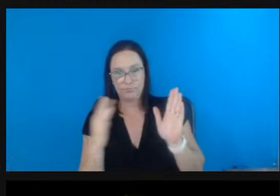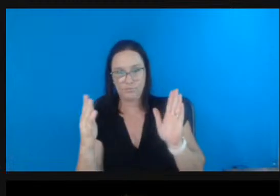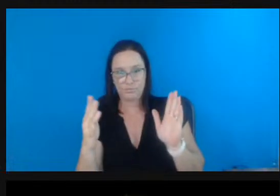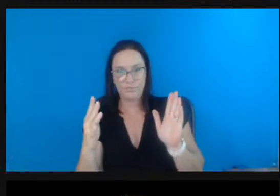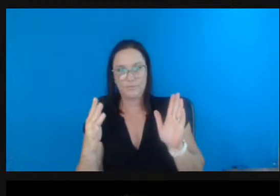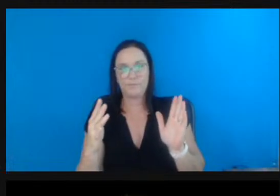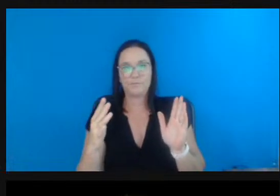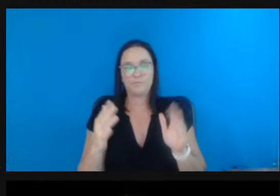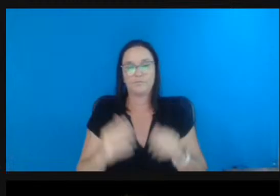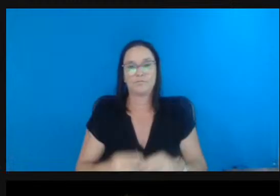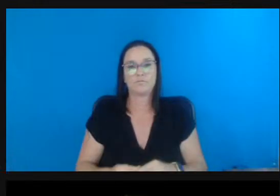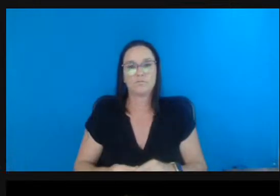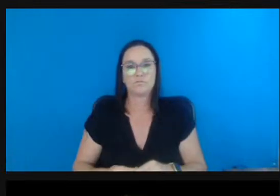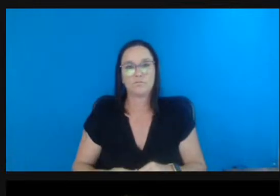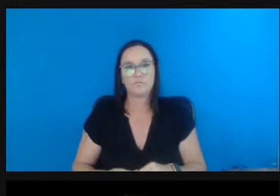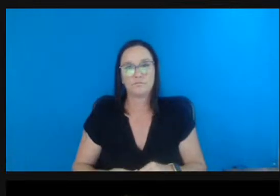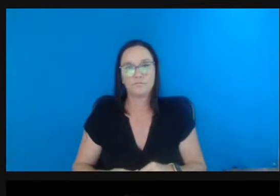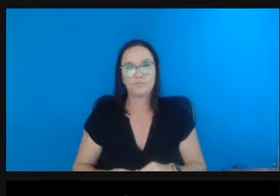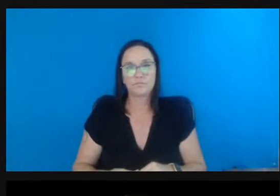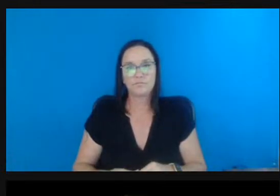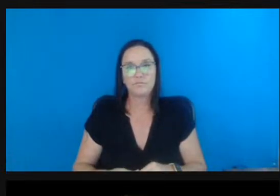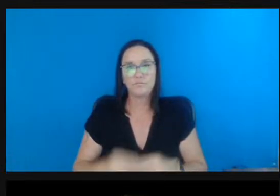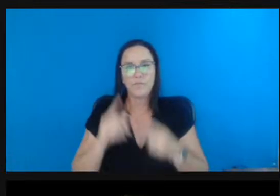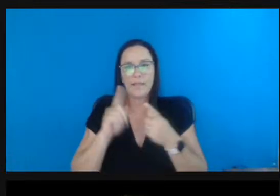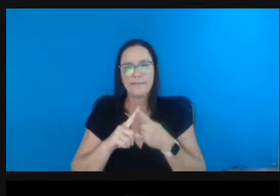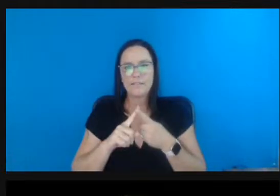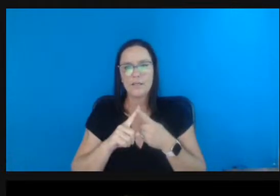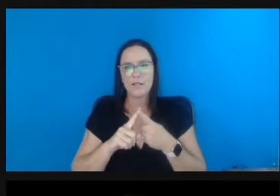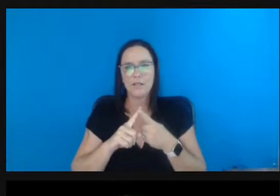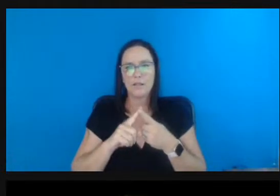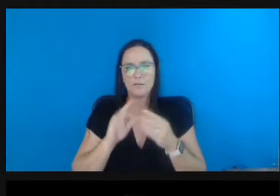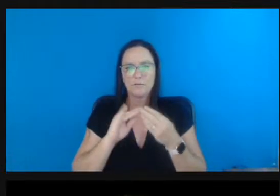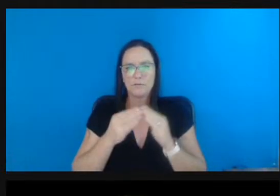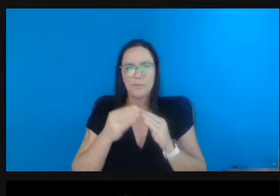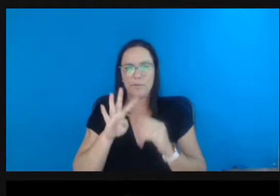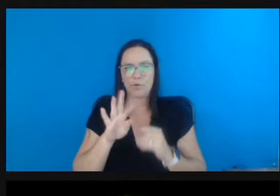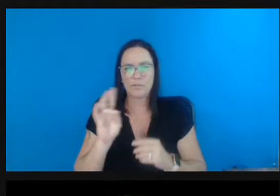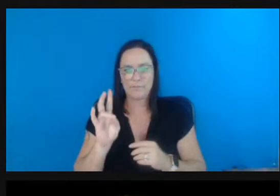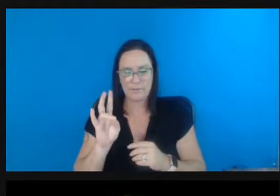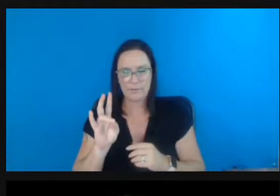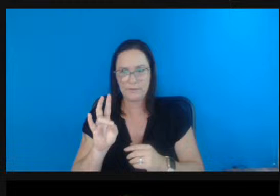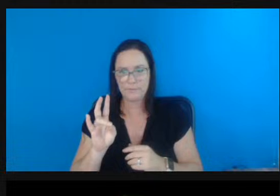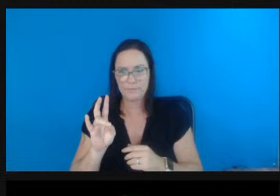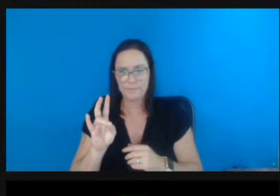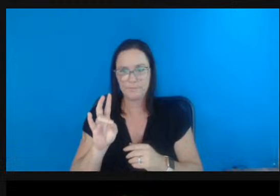basically goes till episode 47. And on